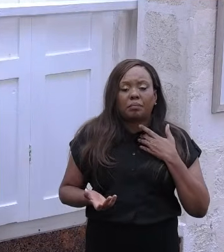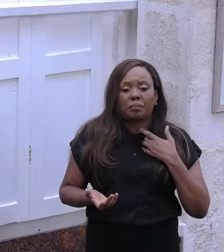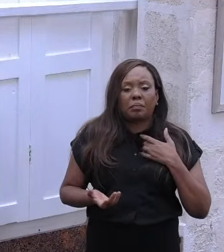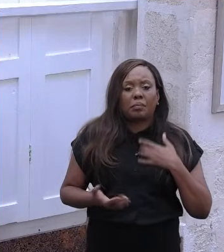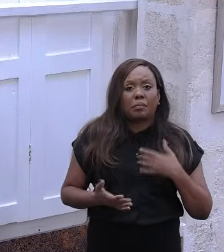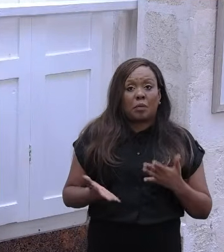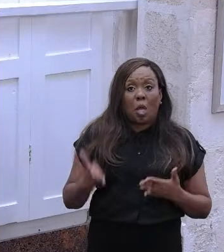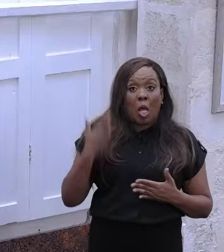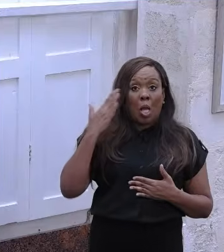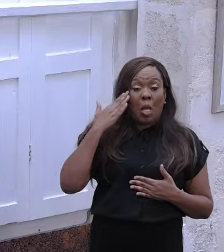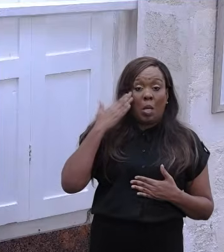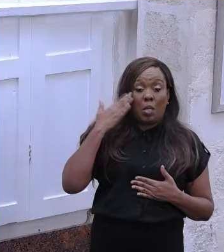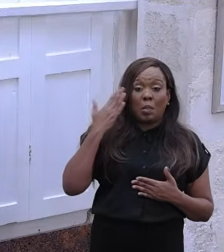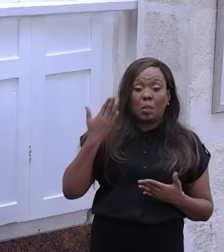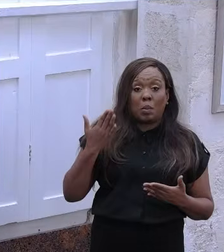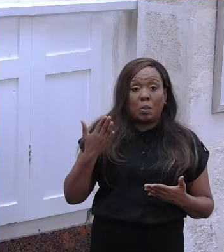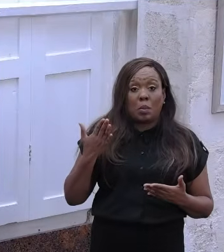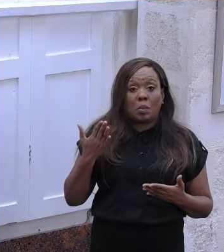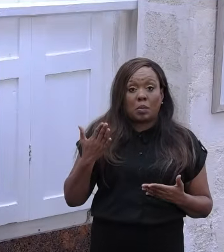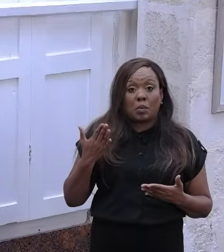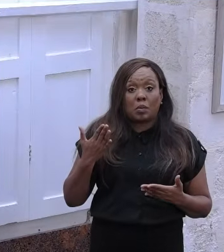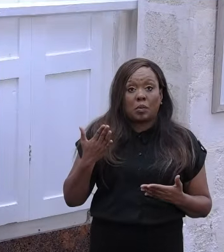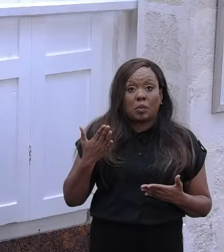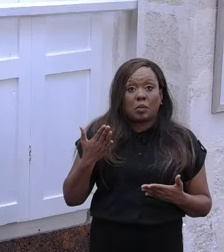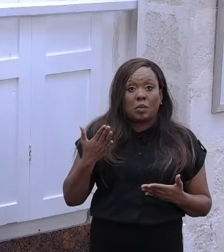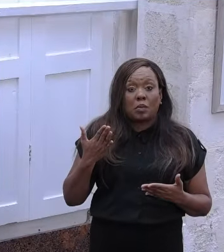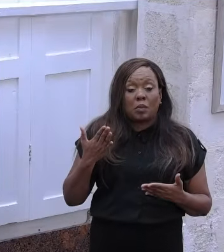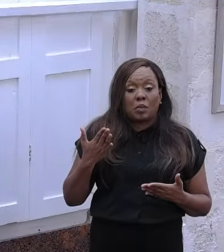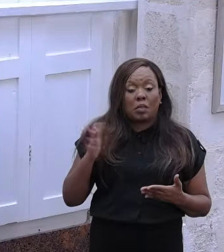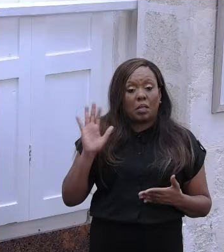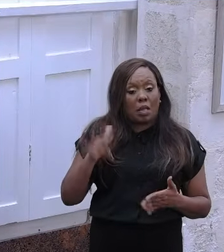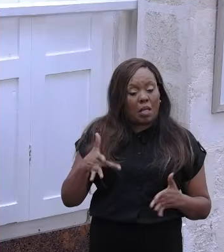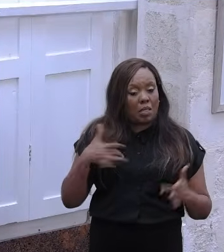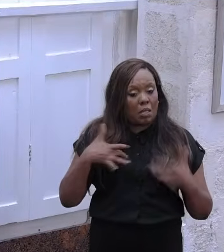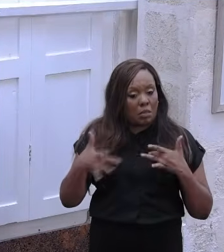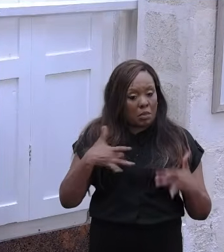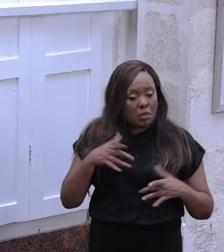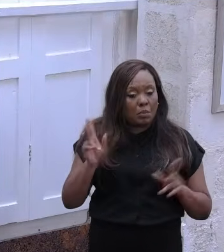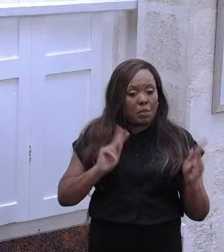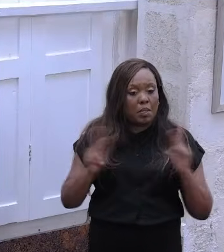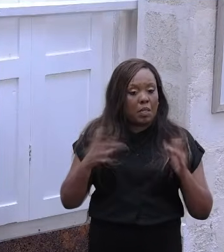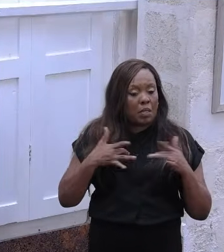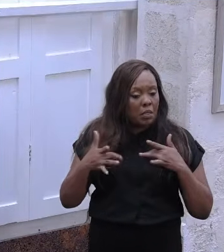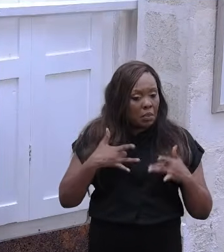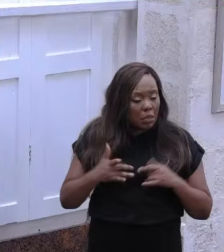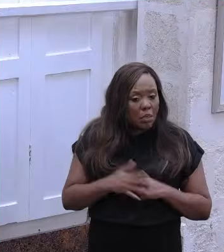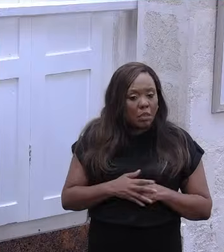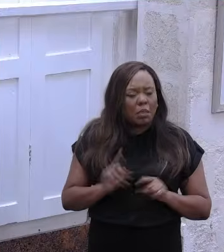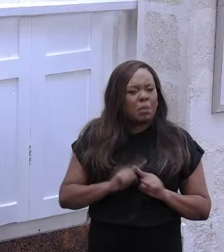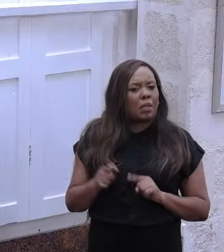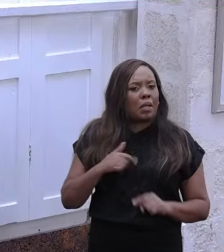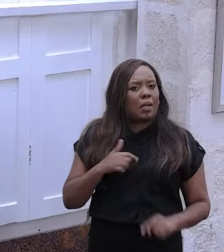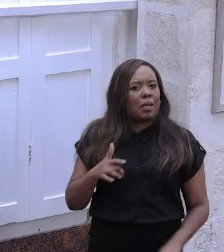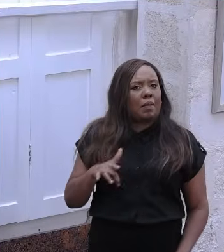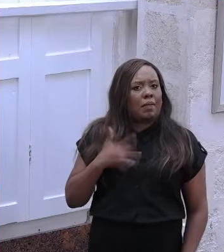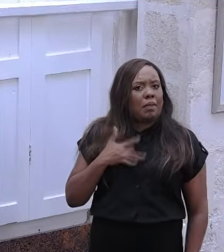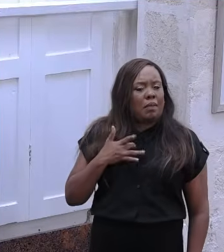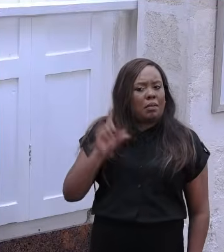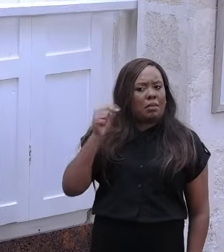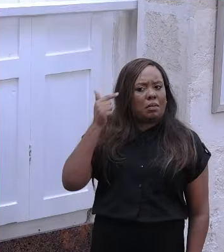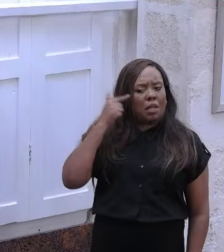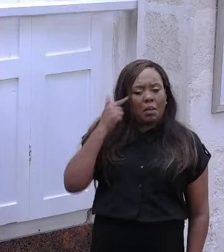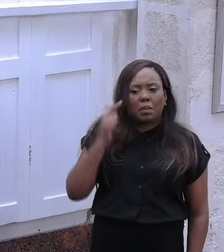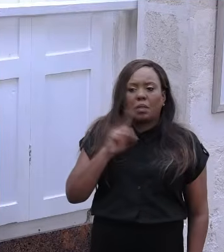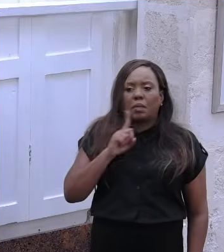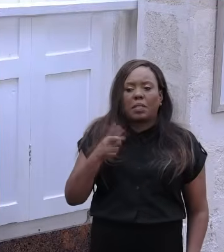surface they present as concerns, but I think that government is well on its way to